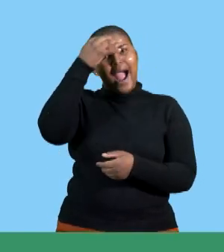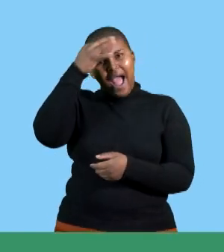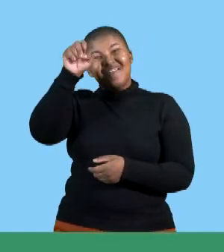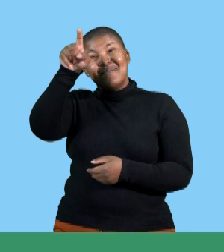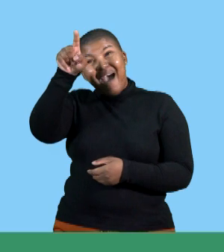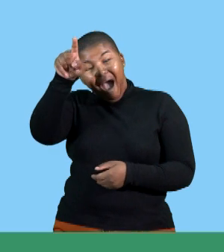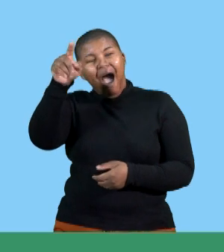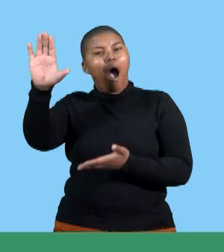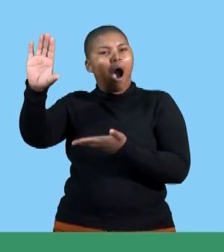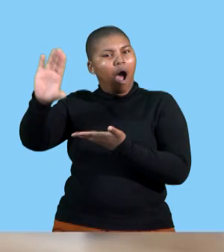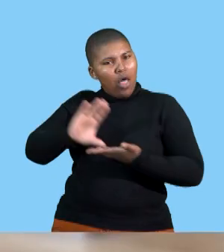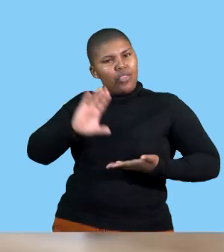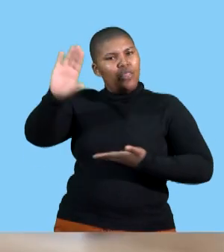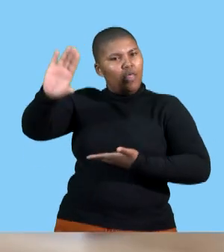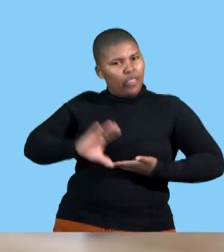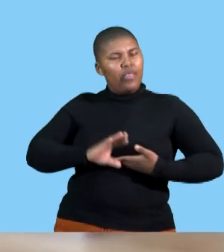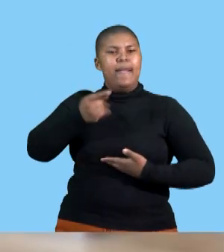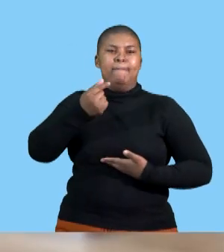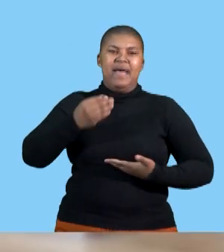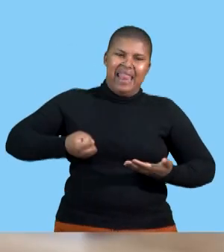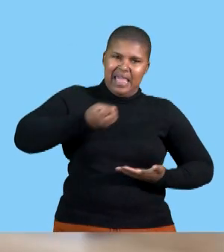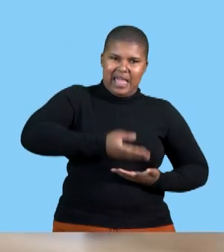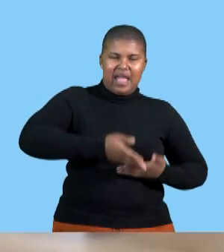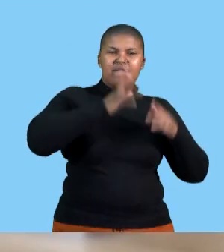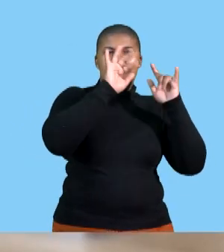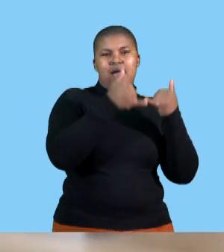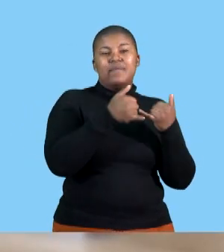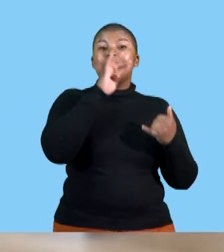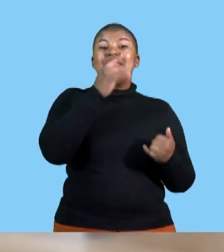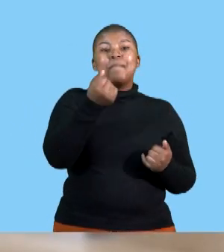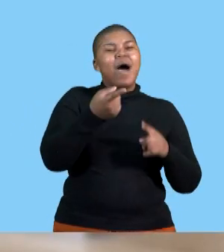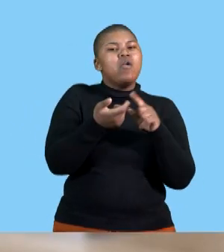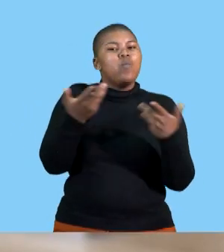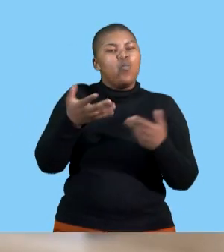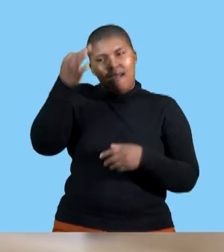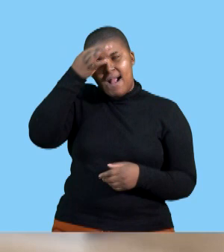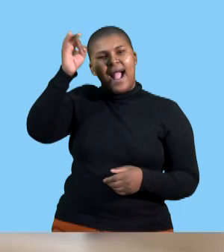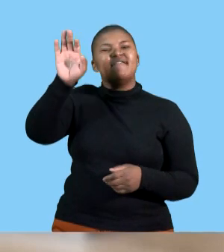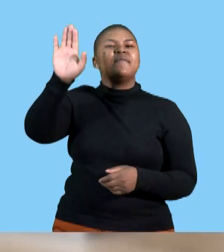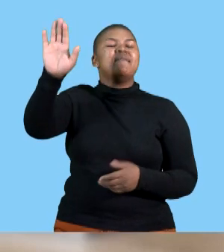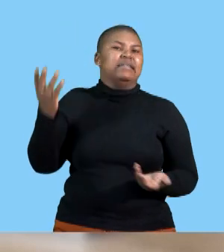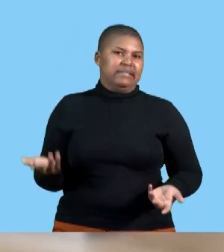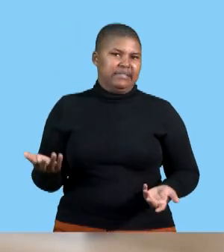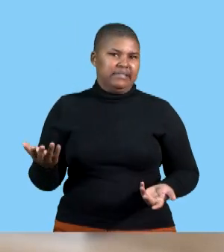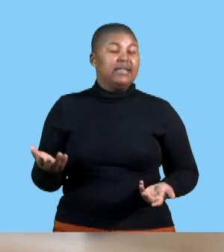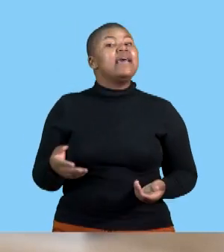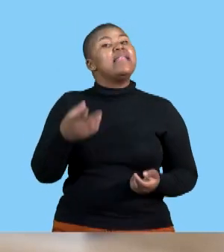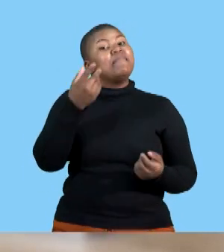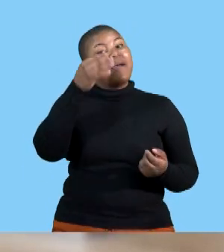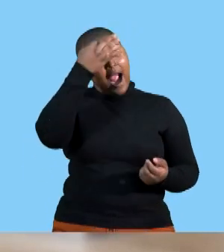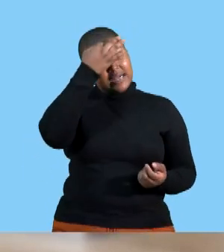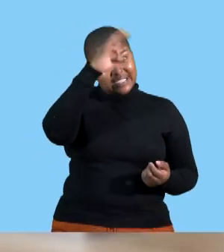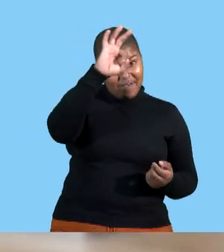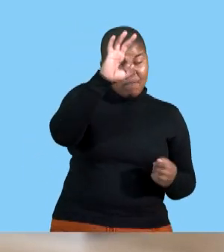the majority shareholder in this company. So he is the one who finances this particular company that we call